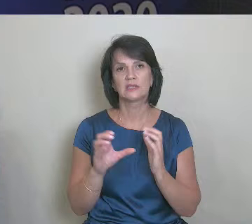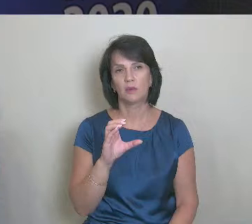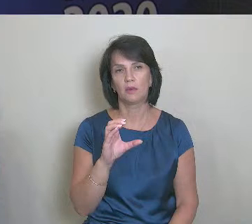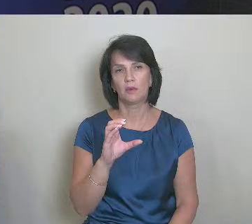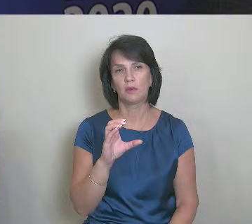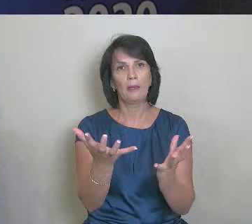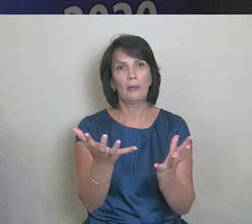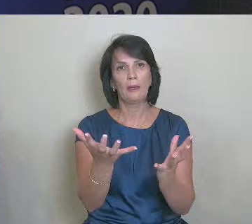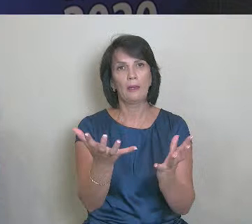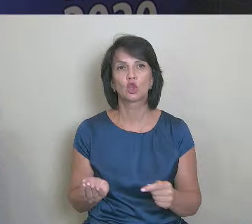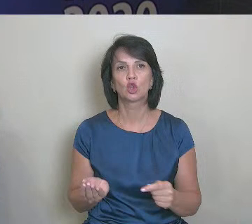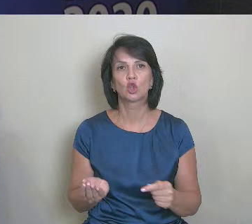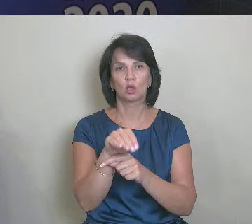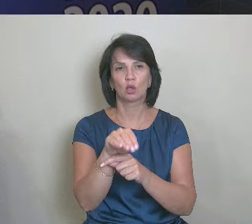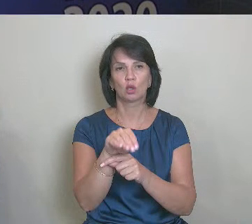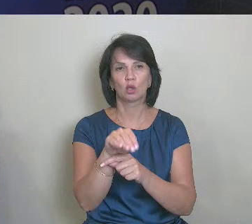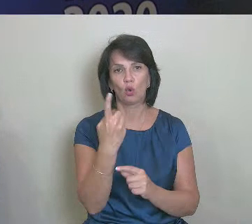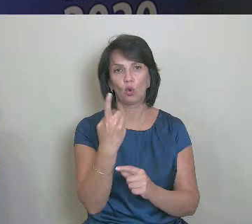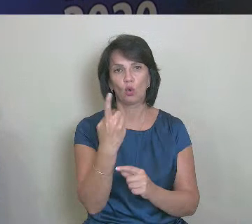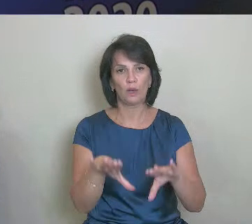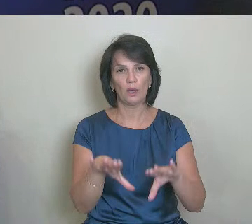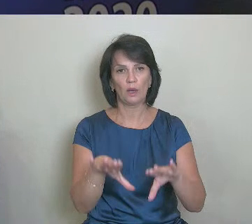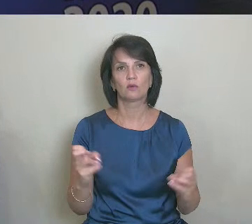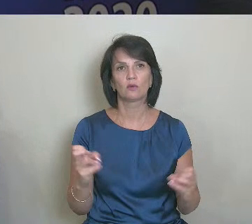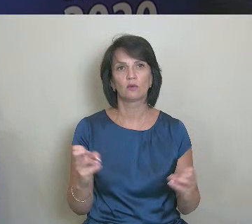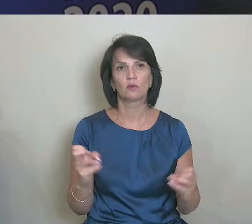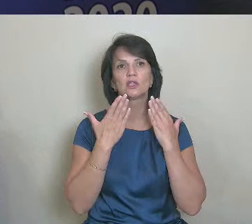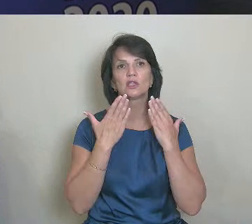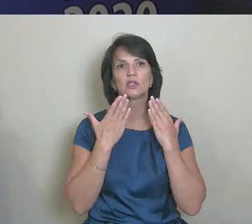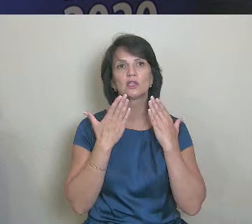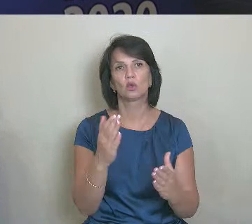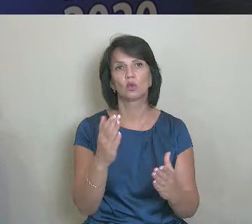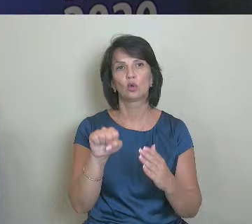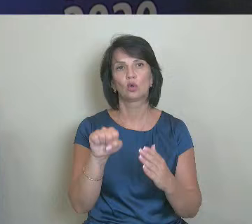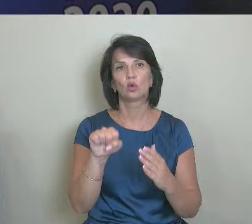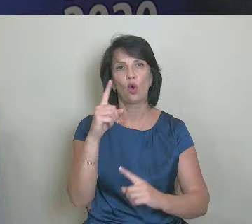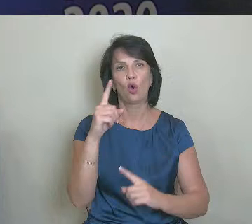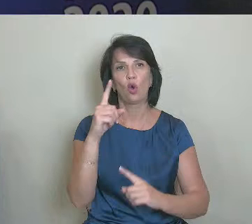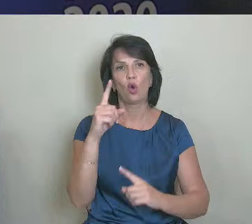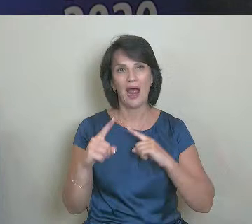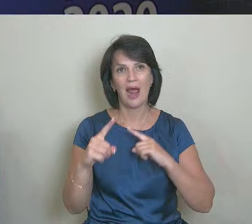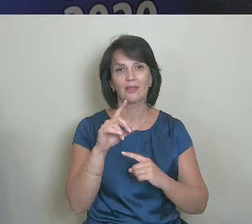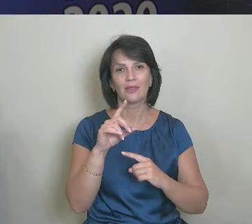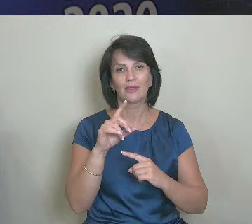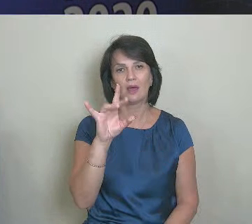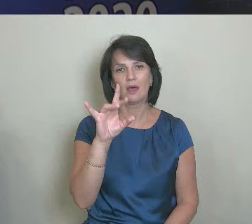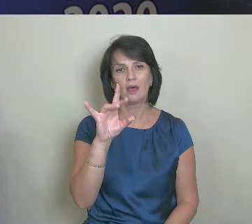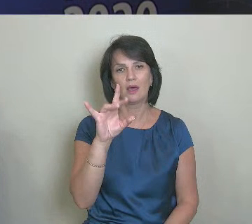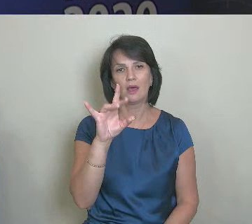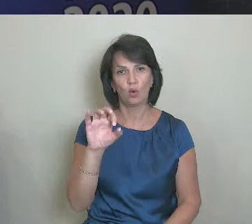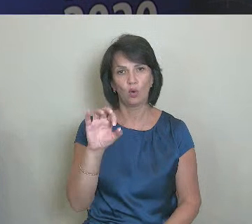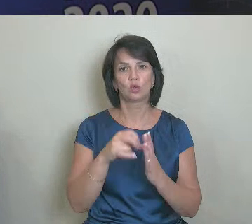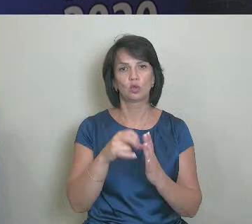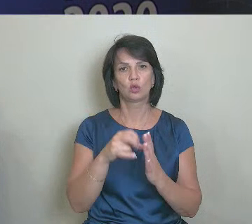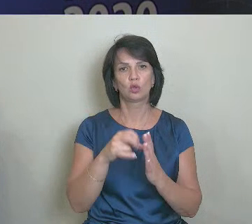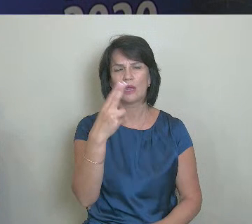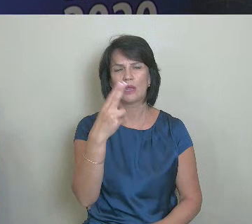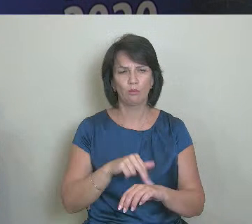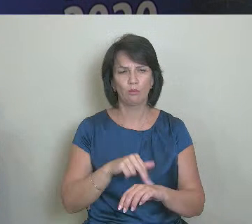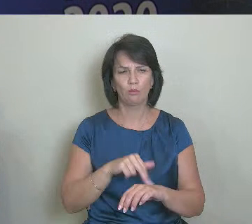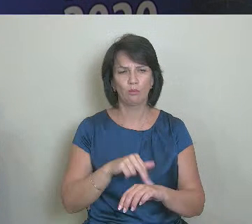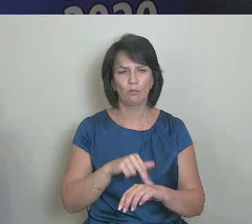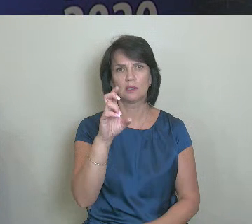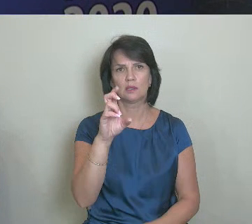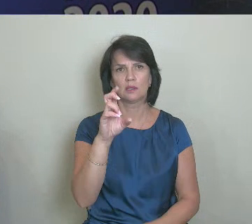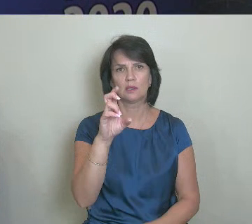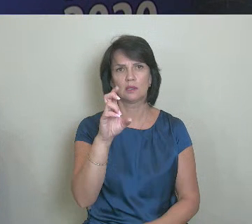on August 18 we issued another resolution where we requested the